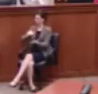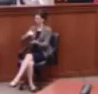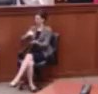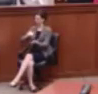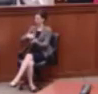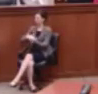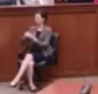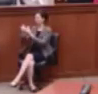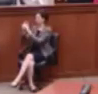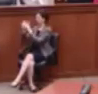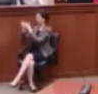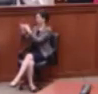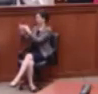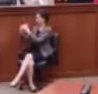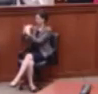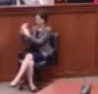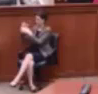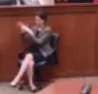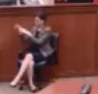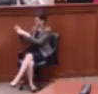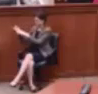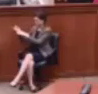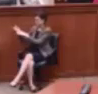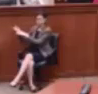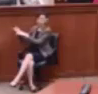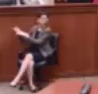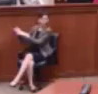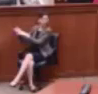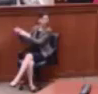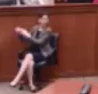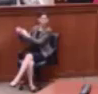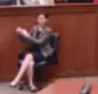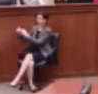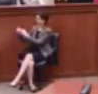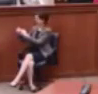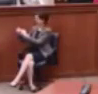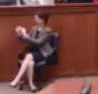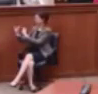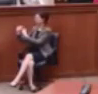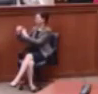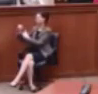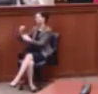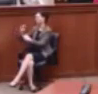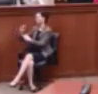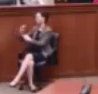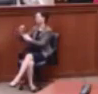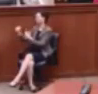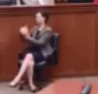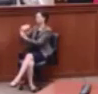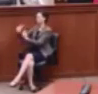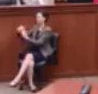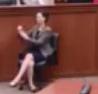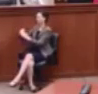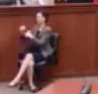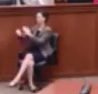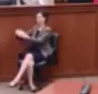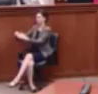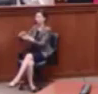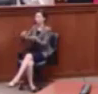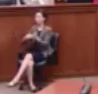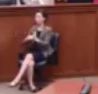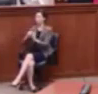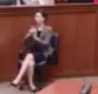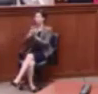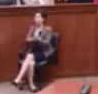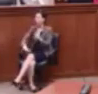that the department has been doing first in socializing this process, getting broad input from throughout the